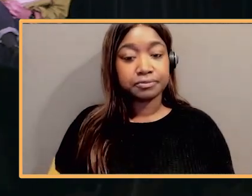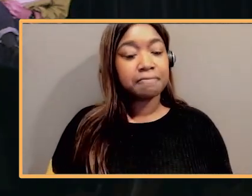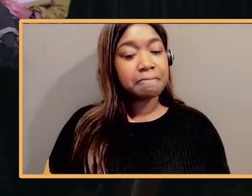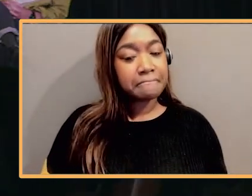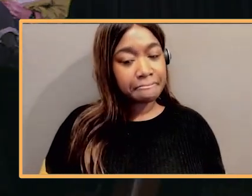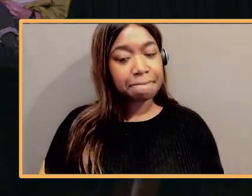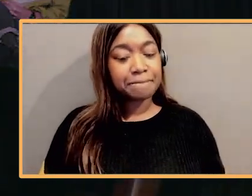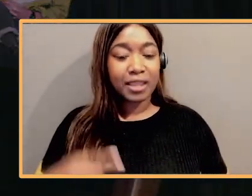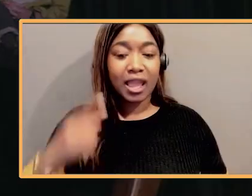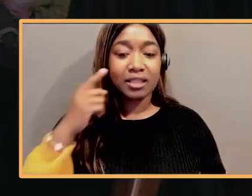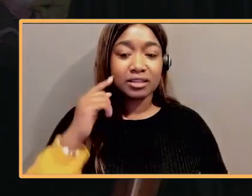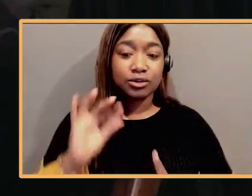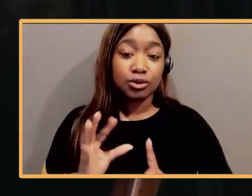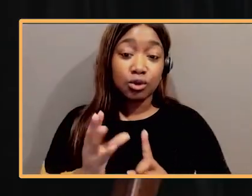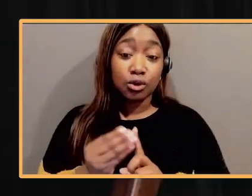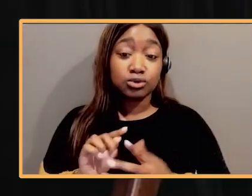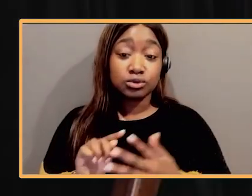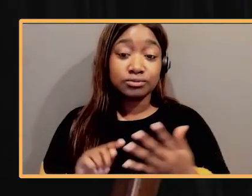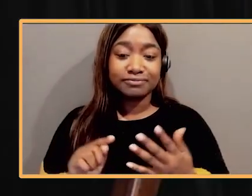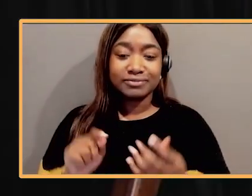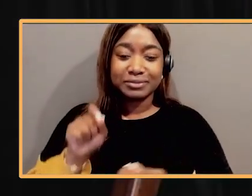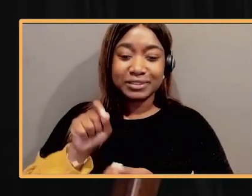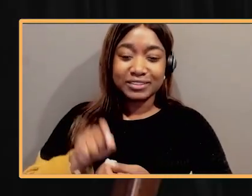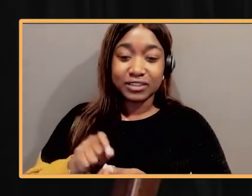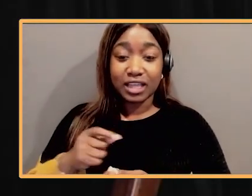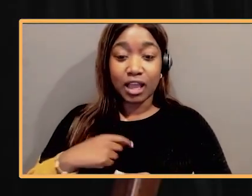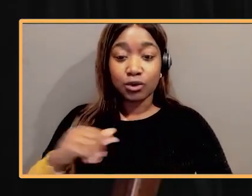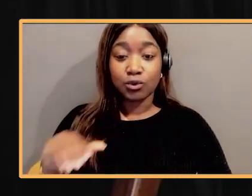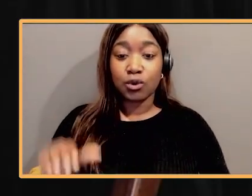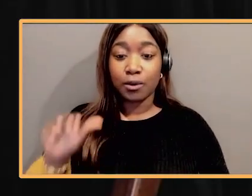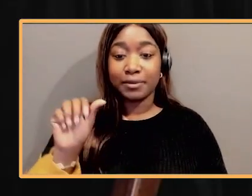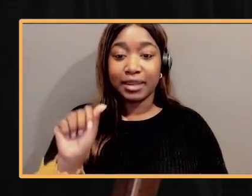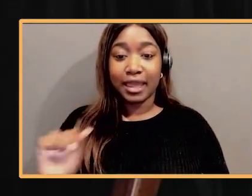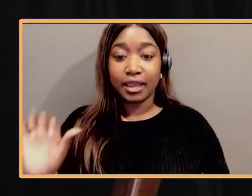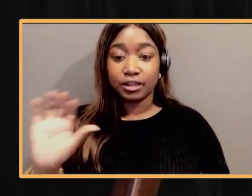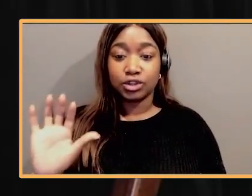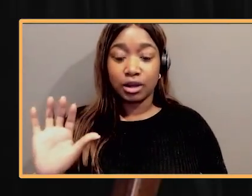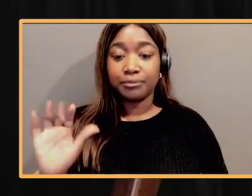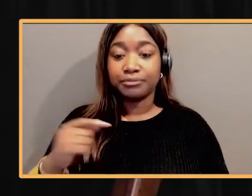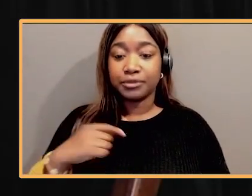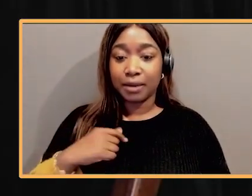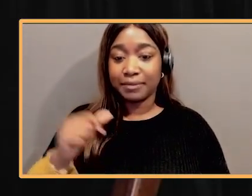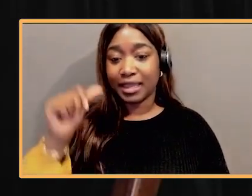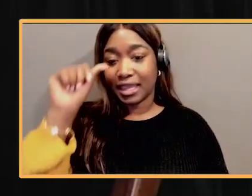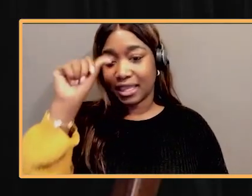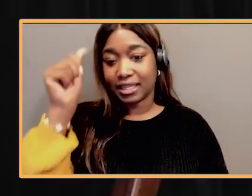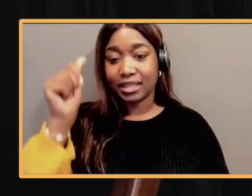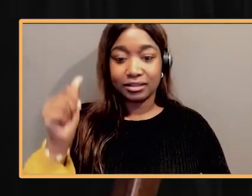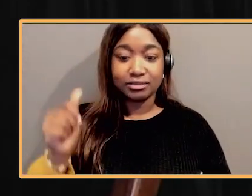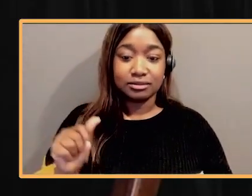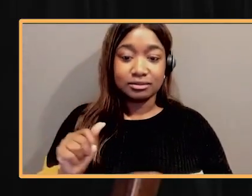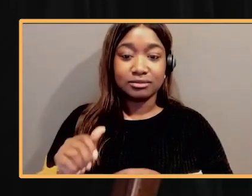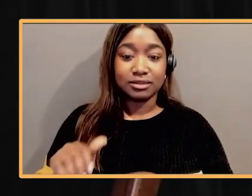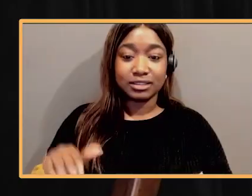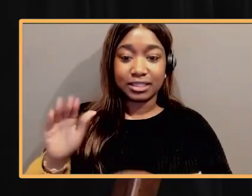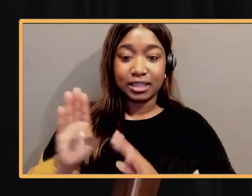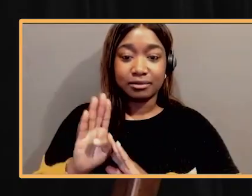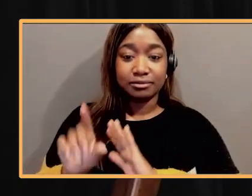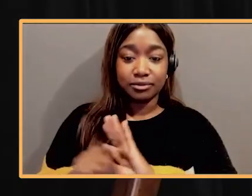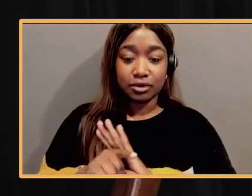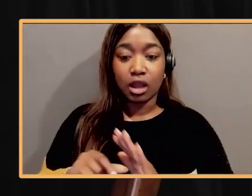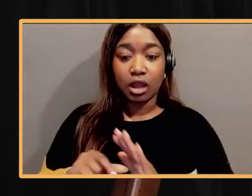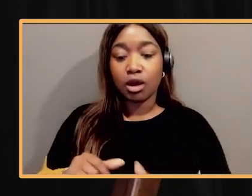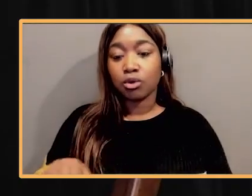think in the cultures, and I'm thinking of very specific, so I grew up in Asia, I'm of Indian descent, and I grew up in Singapore, so very